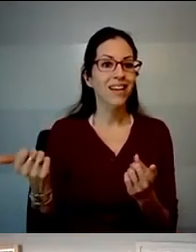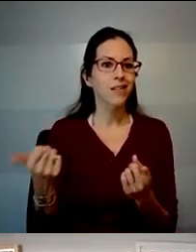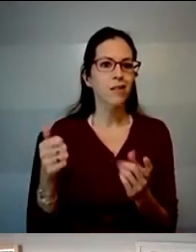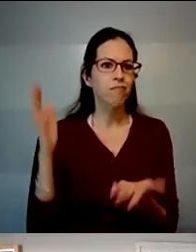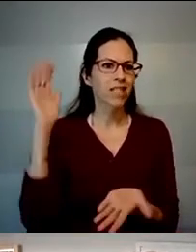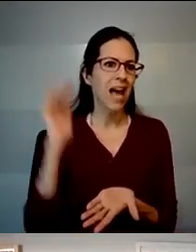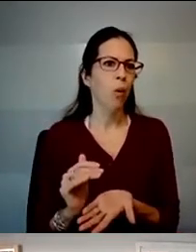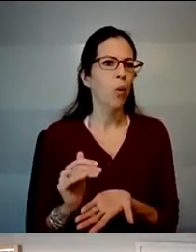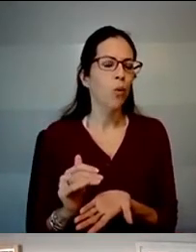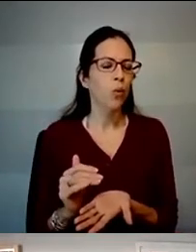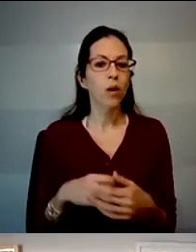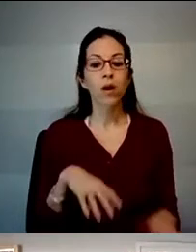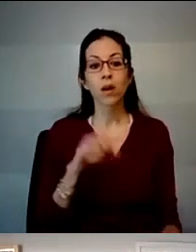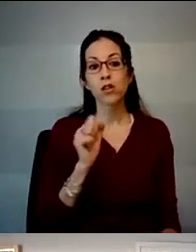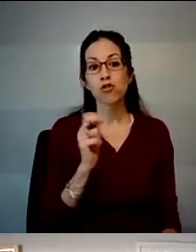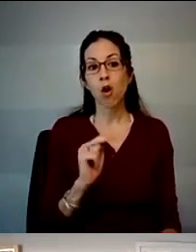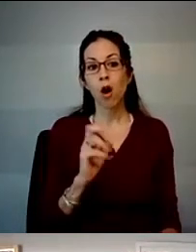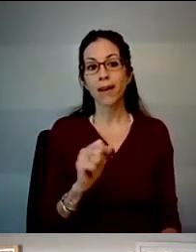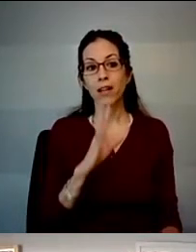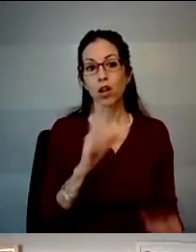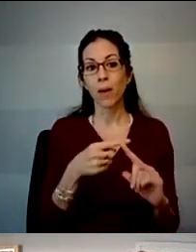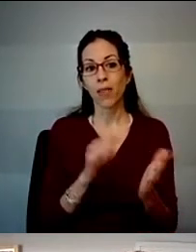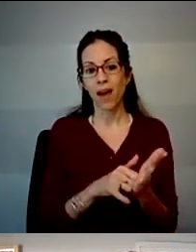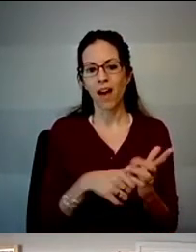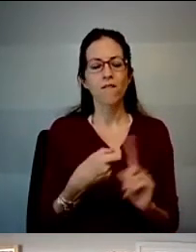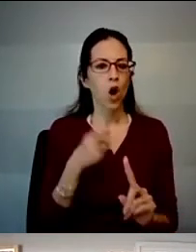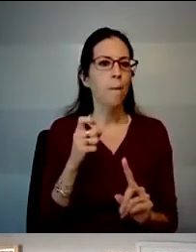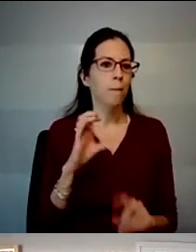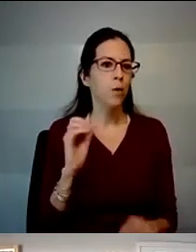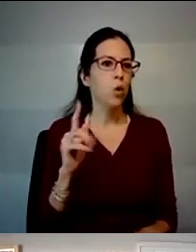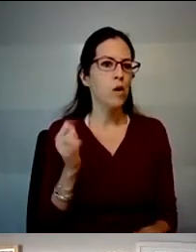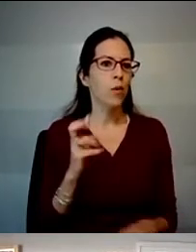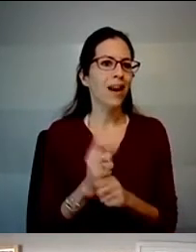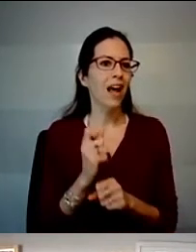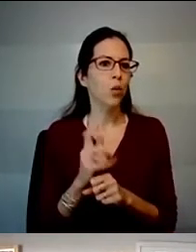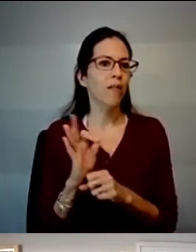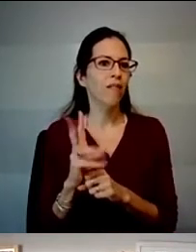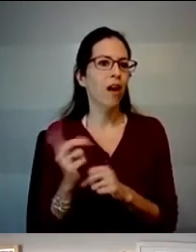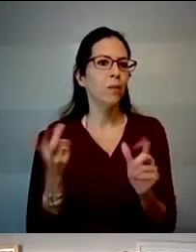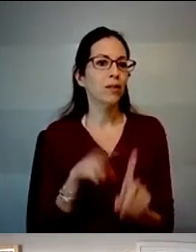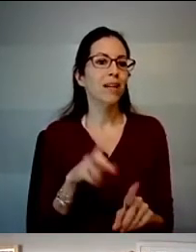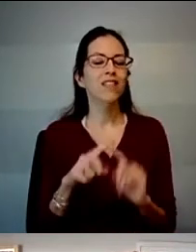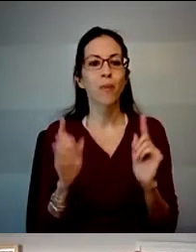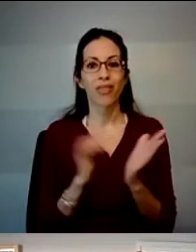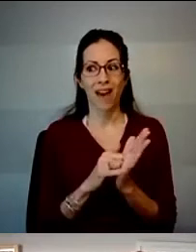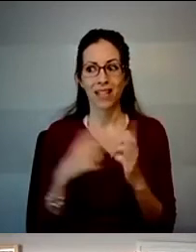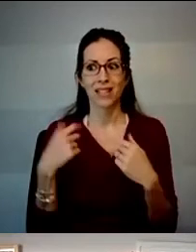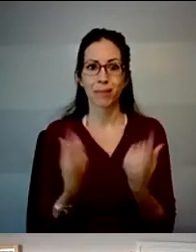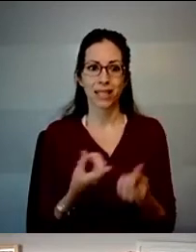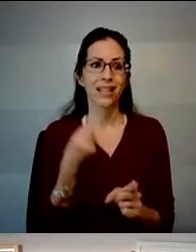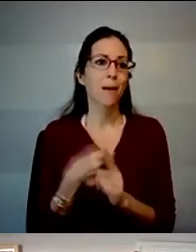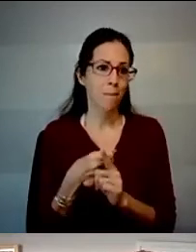and Sean can speak to more about this from like corporate annual fund, but I think that's been impacted more